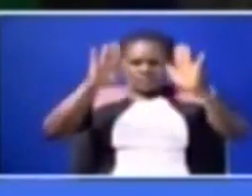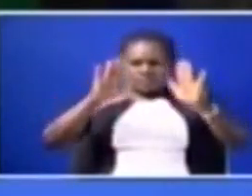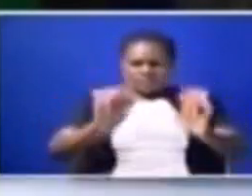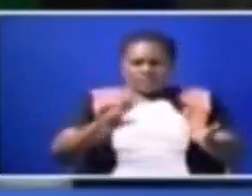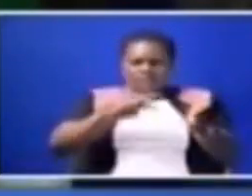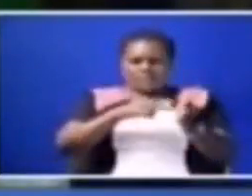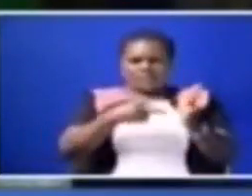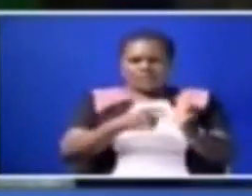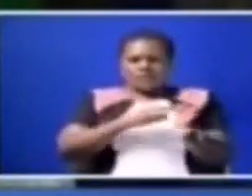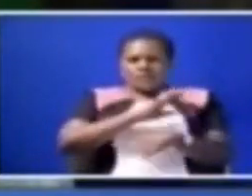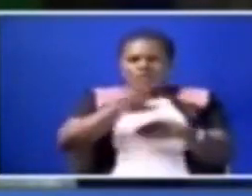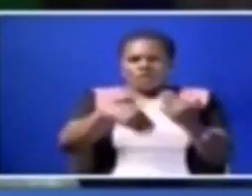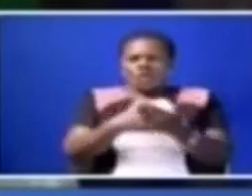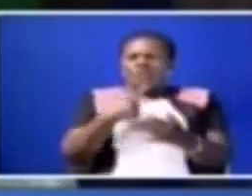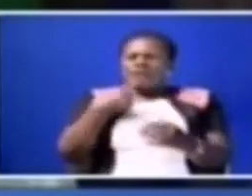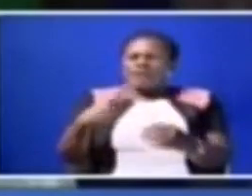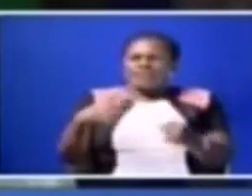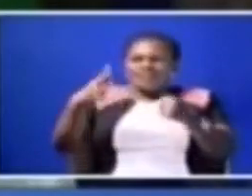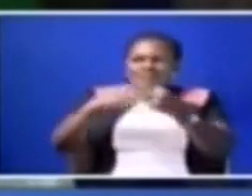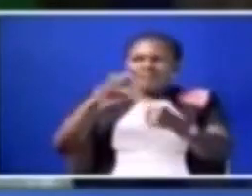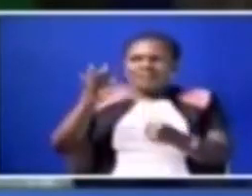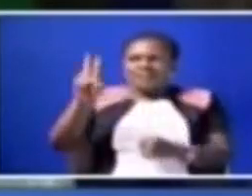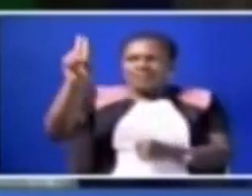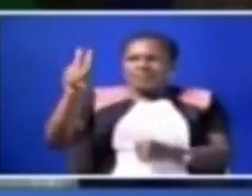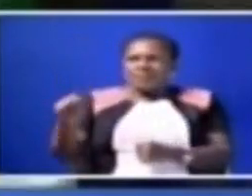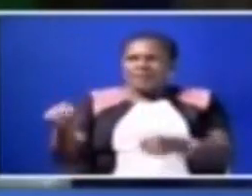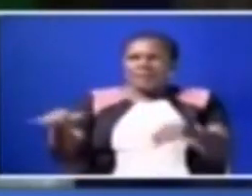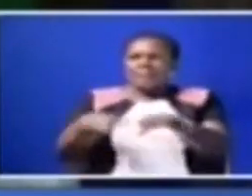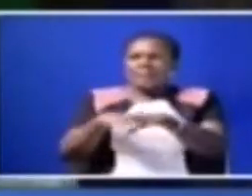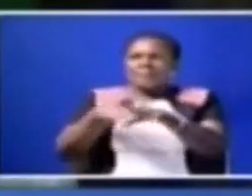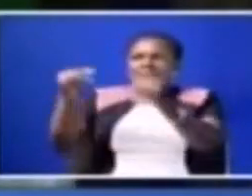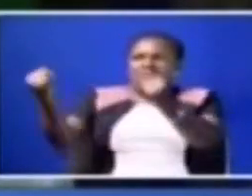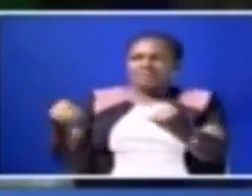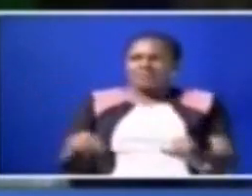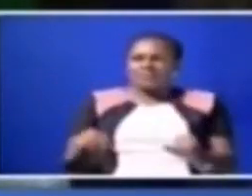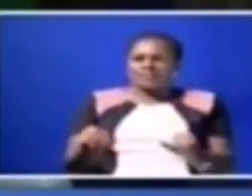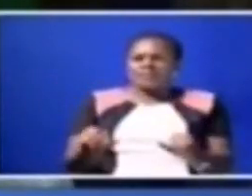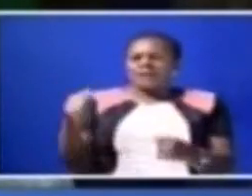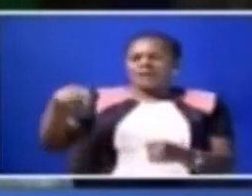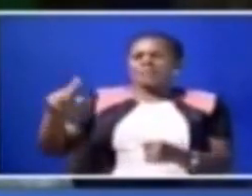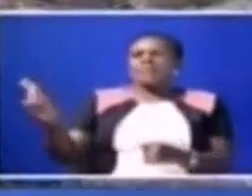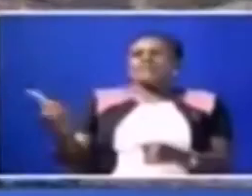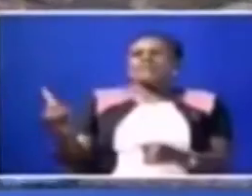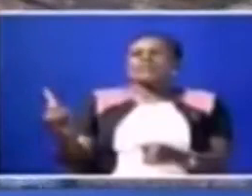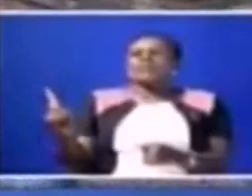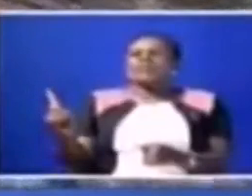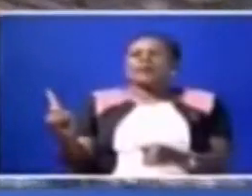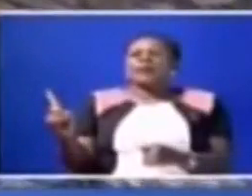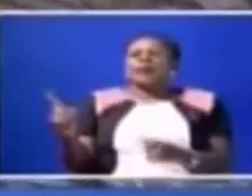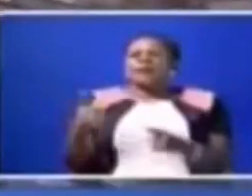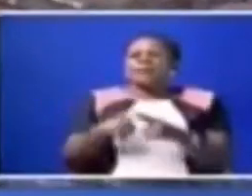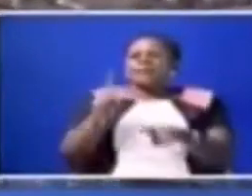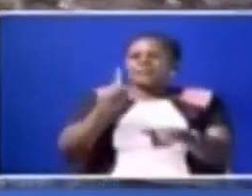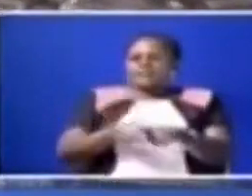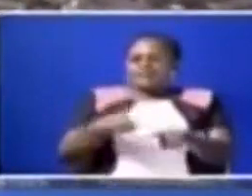all 193 member states of the United Nations are invited to Nairobi. But while Kenya